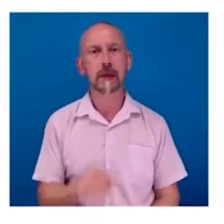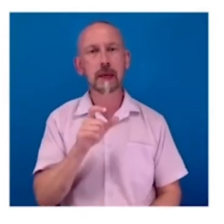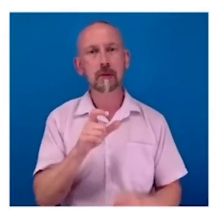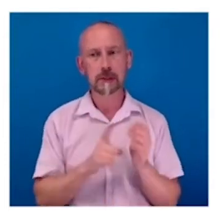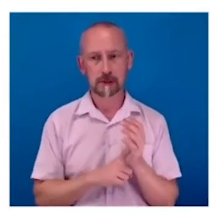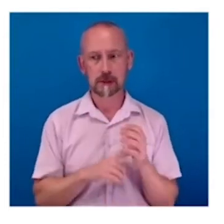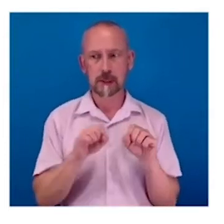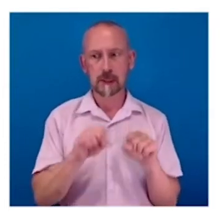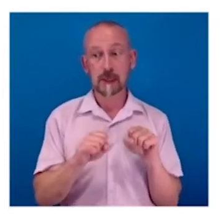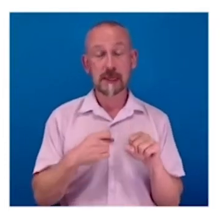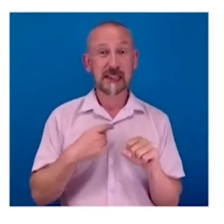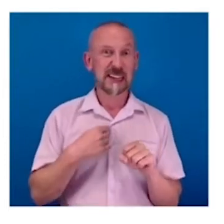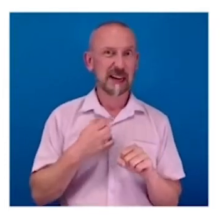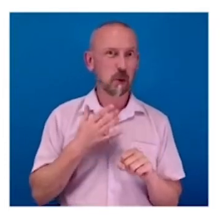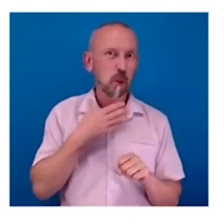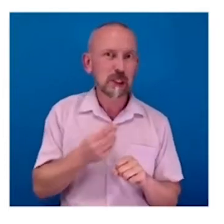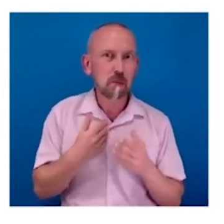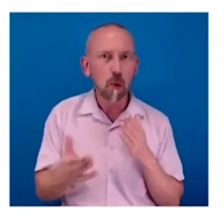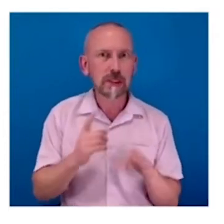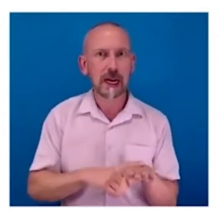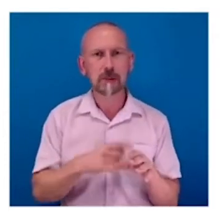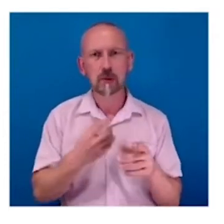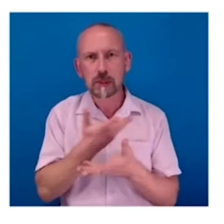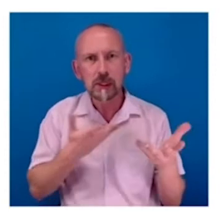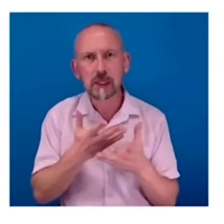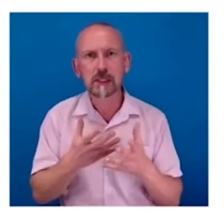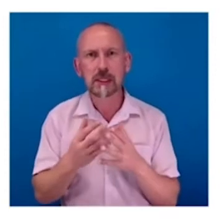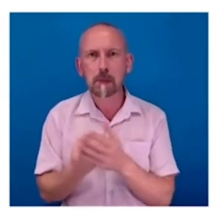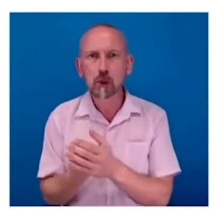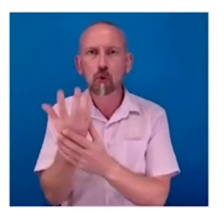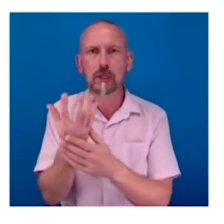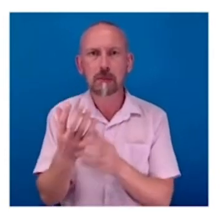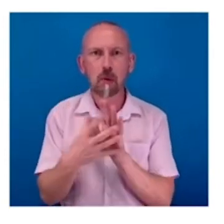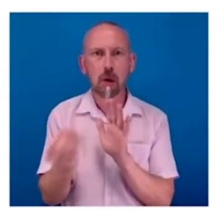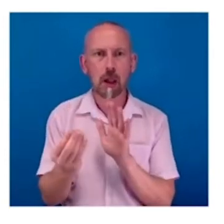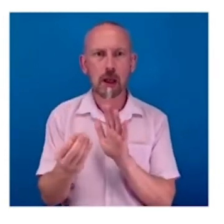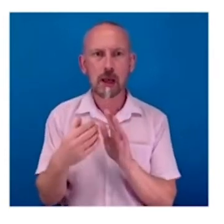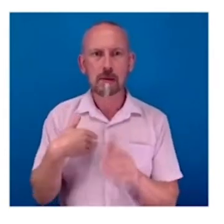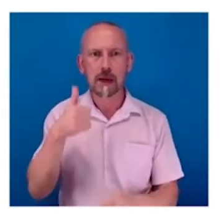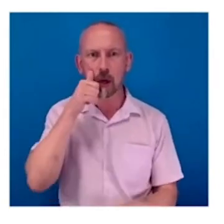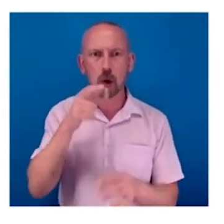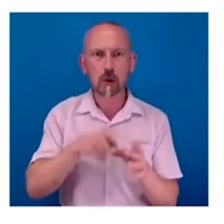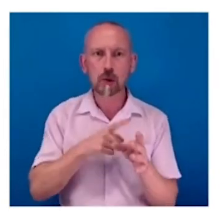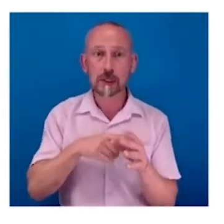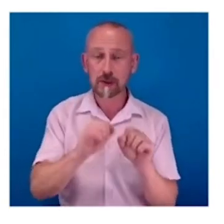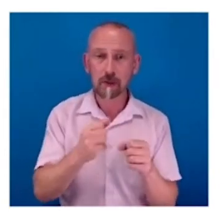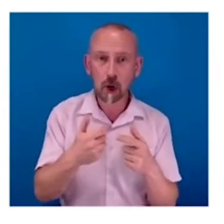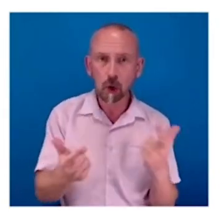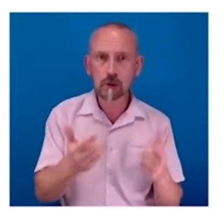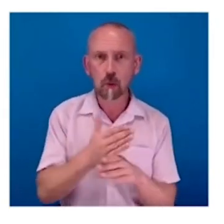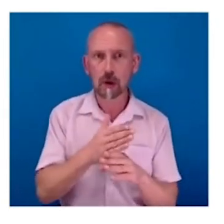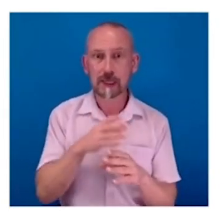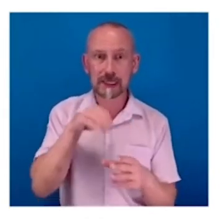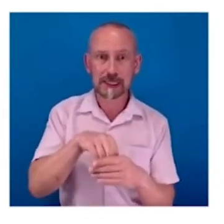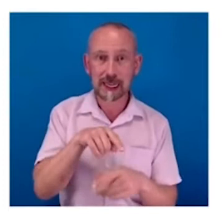whole, what you were talking at the very front, because I know you've got your organization does a lot around this area regarding organization. So